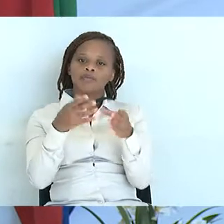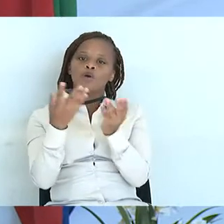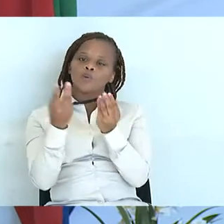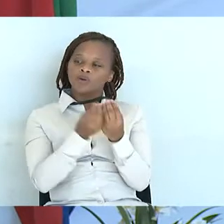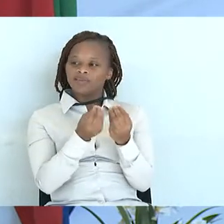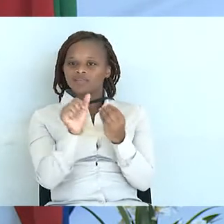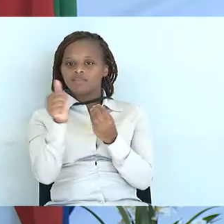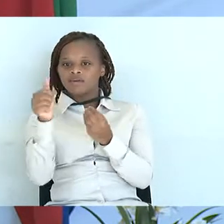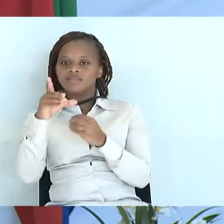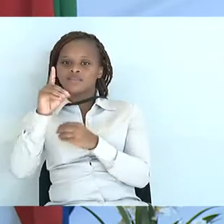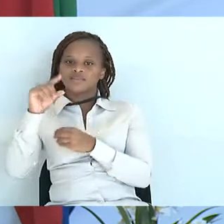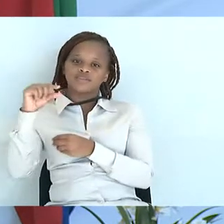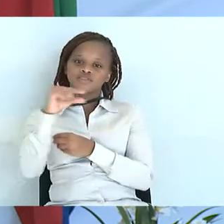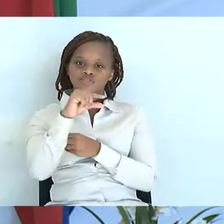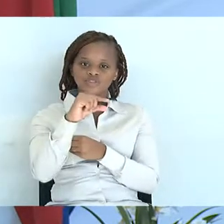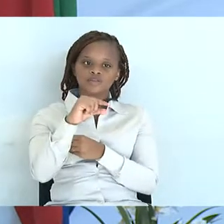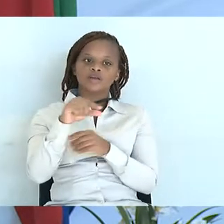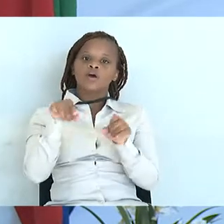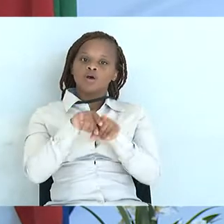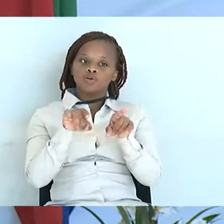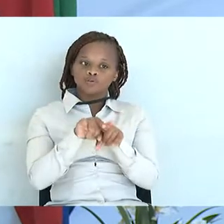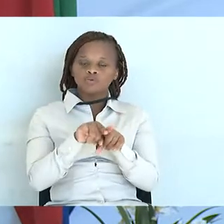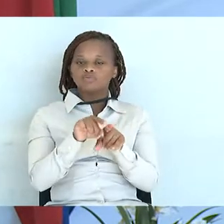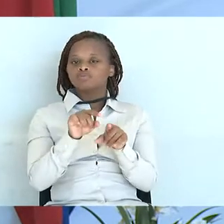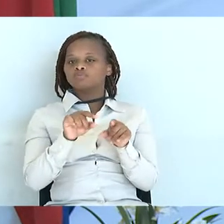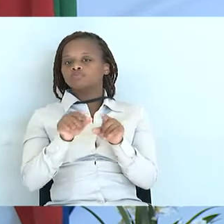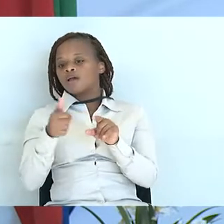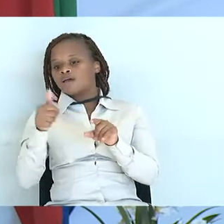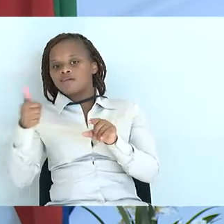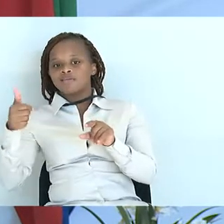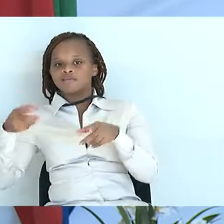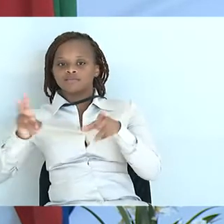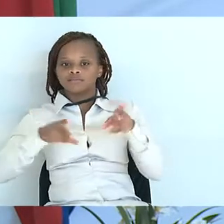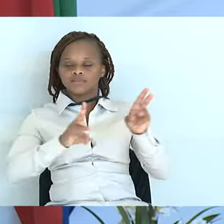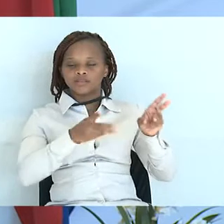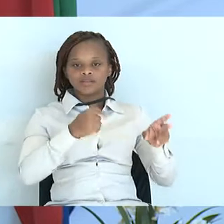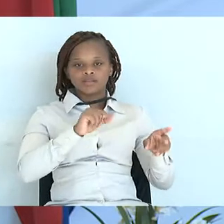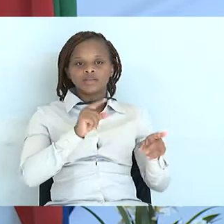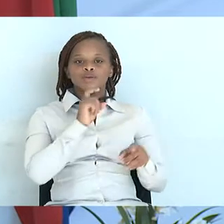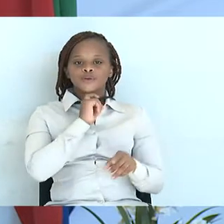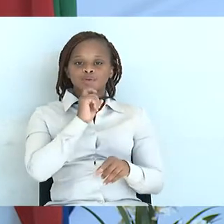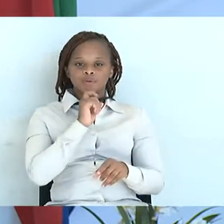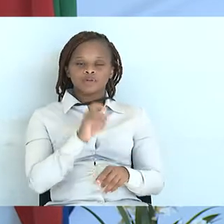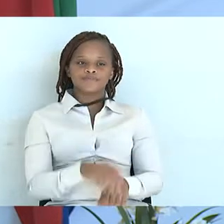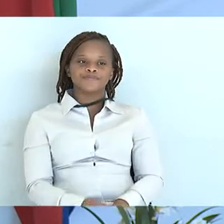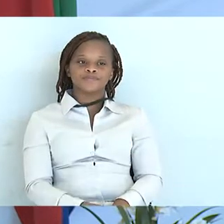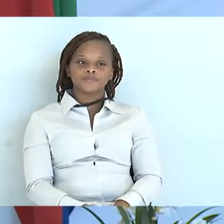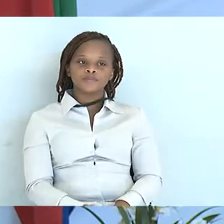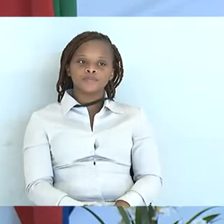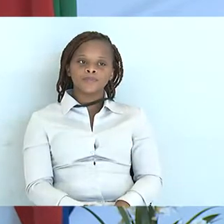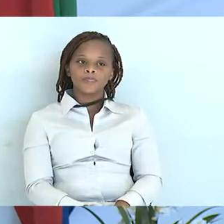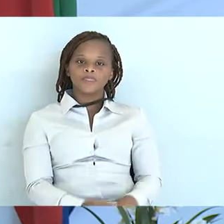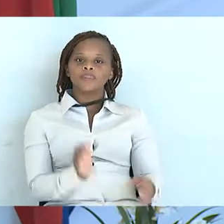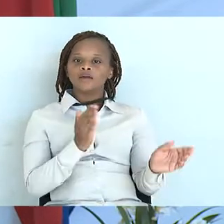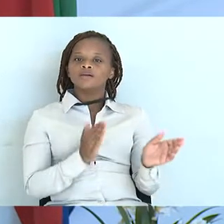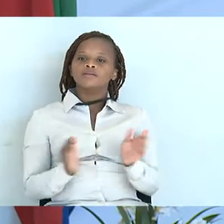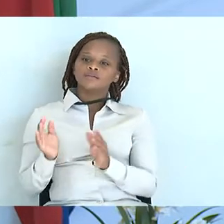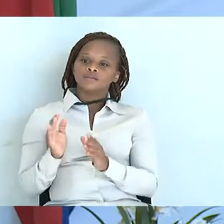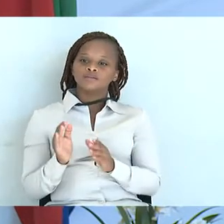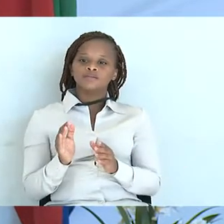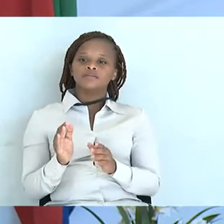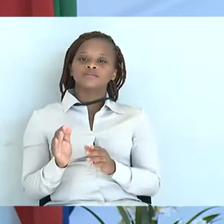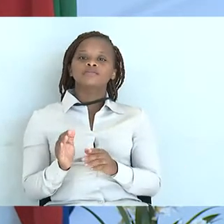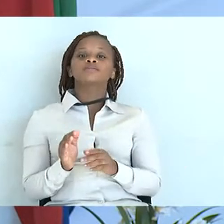been set up. Also, President said, we encourage investment by